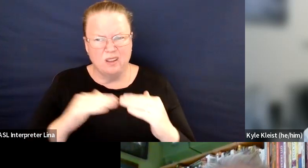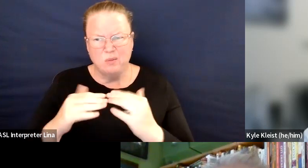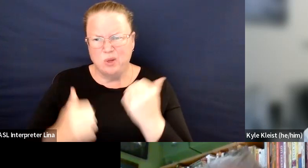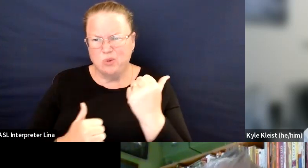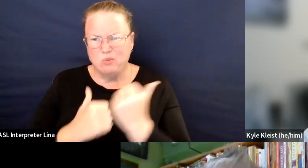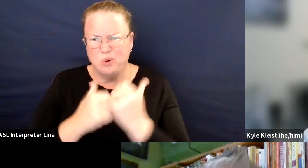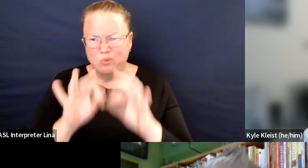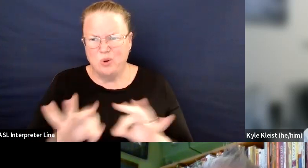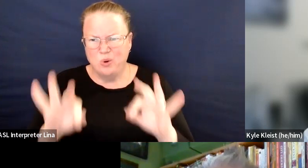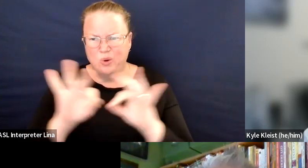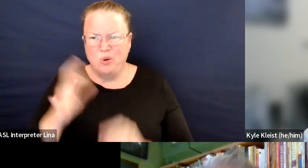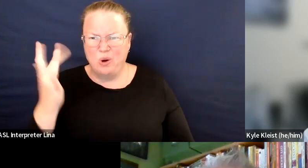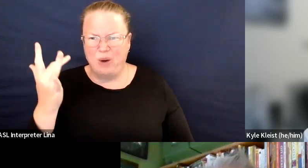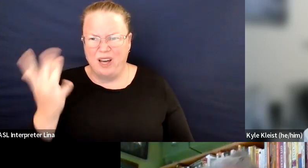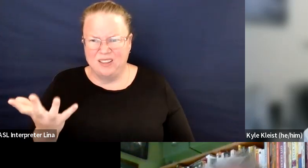is important?